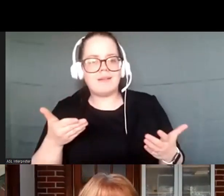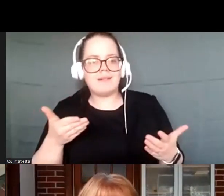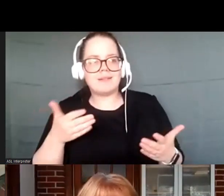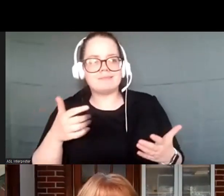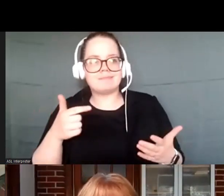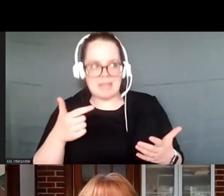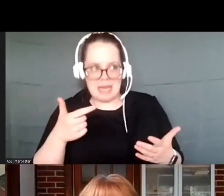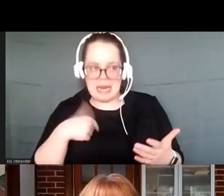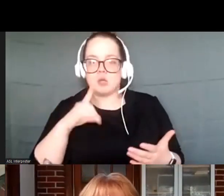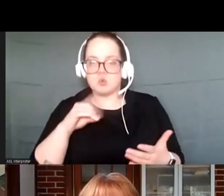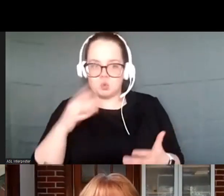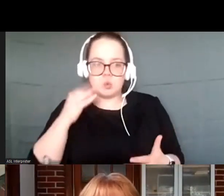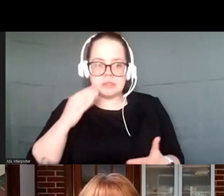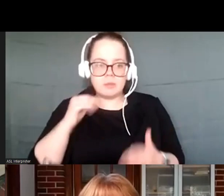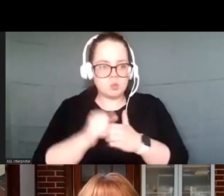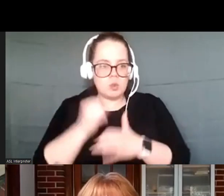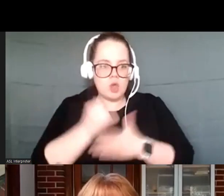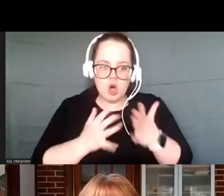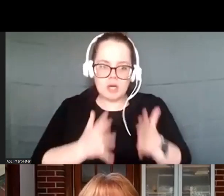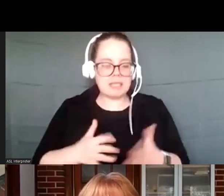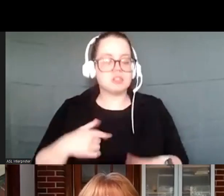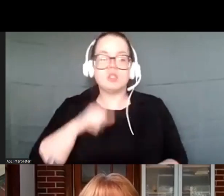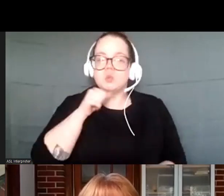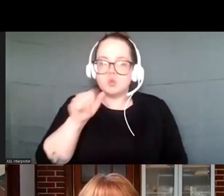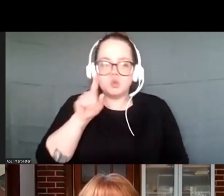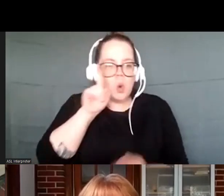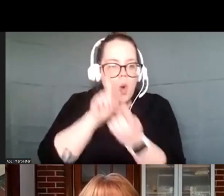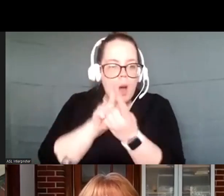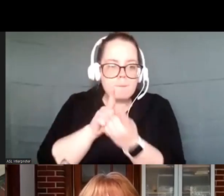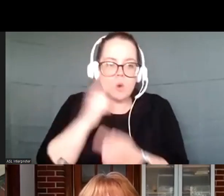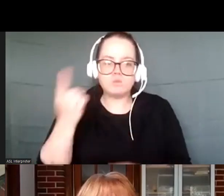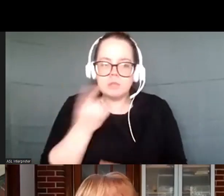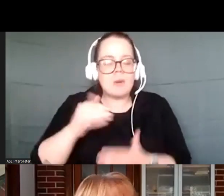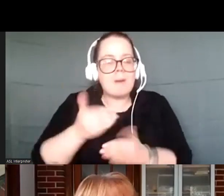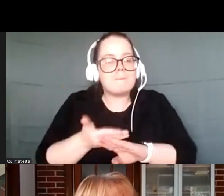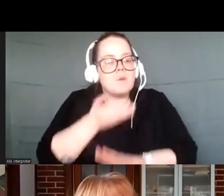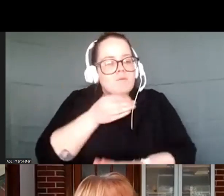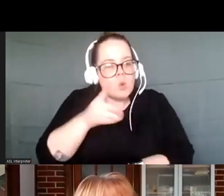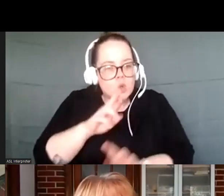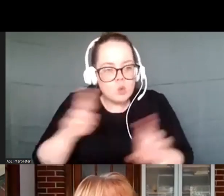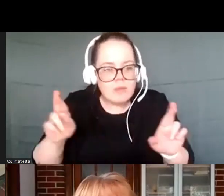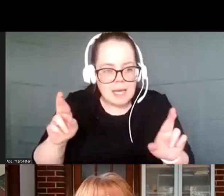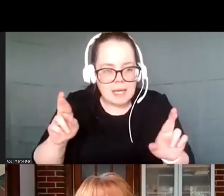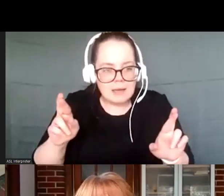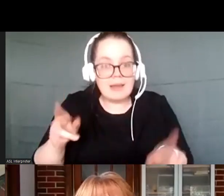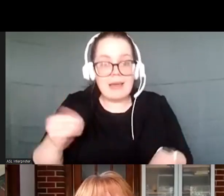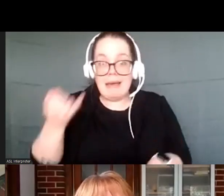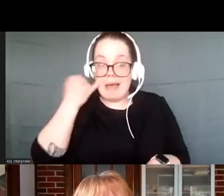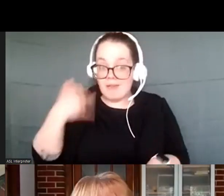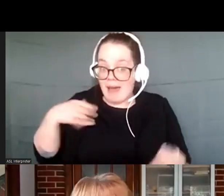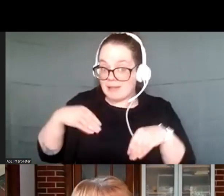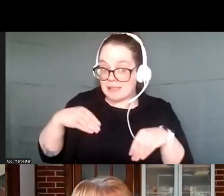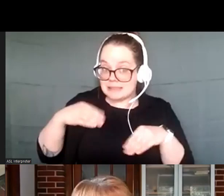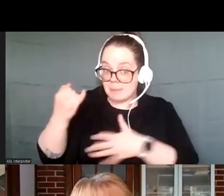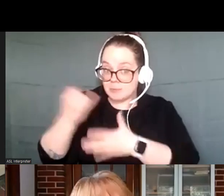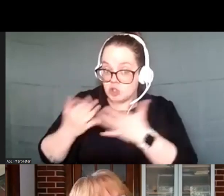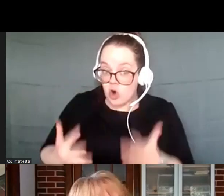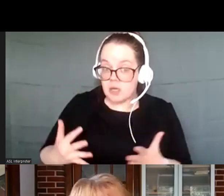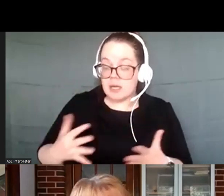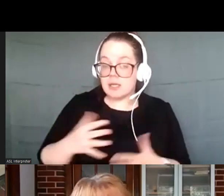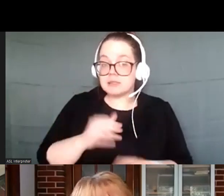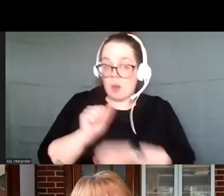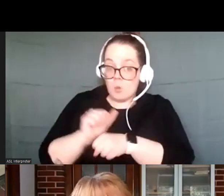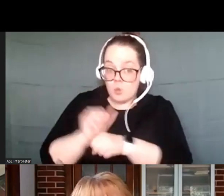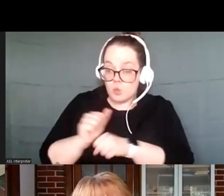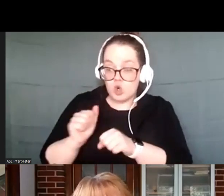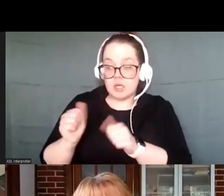with artists, don't approach somebody before you're ready. And if I take an artist on and I'm working with